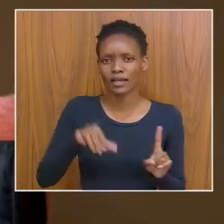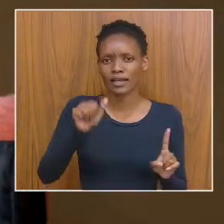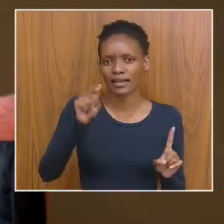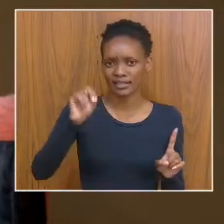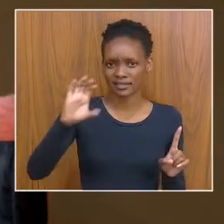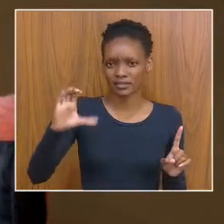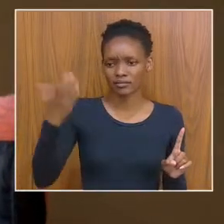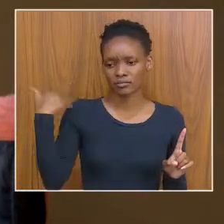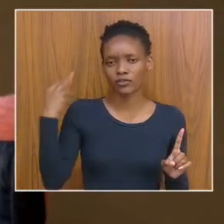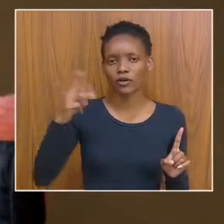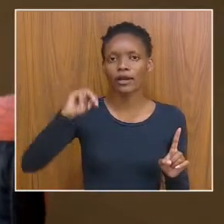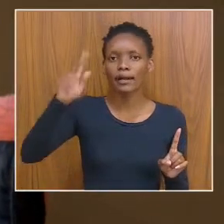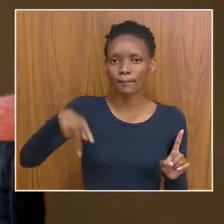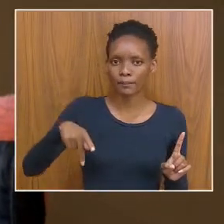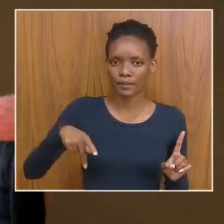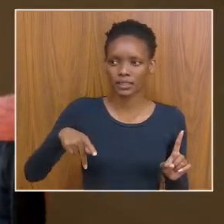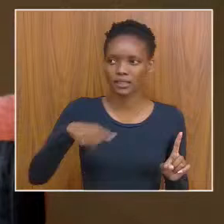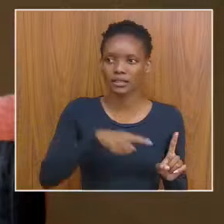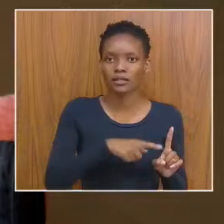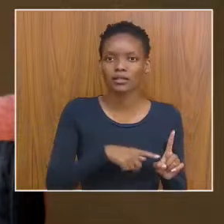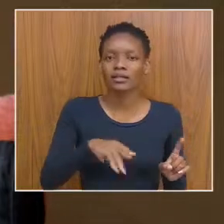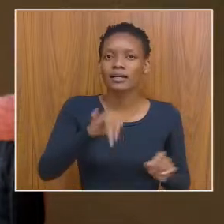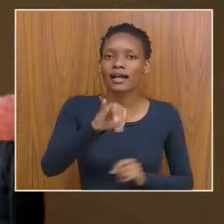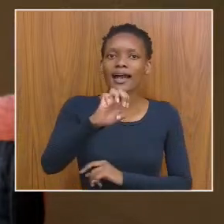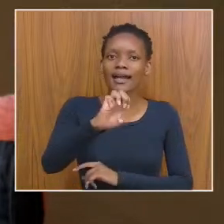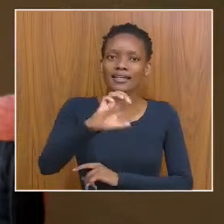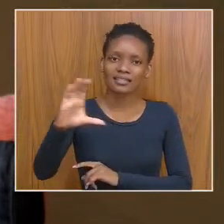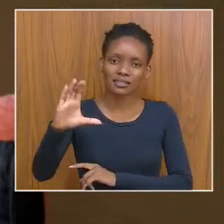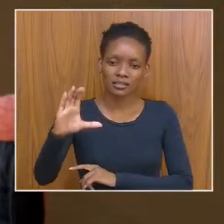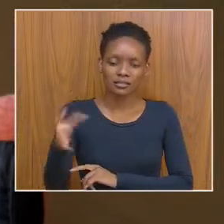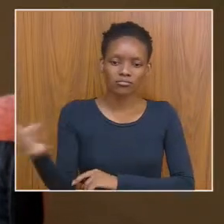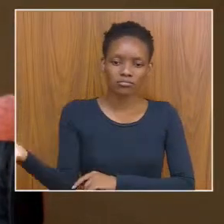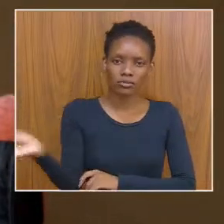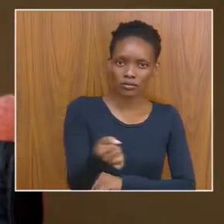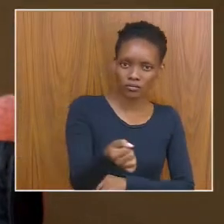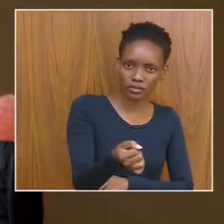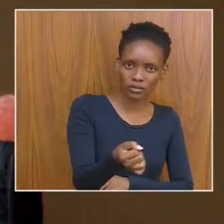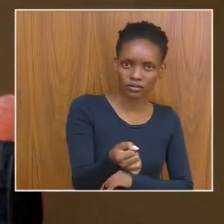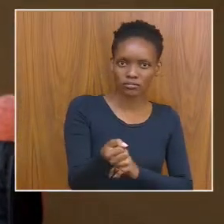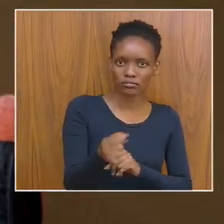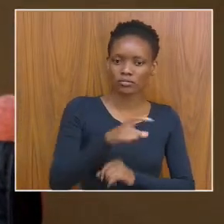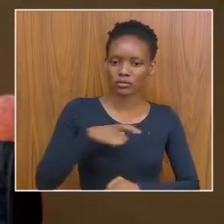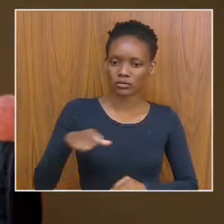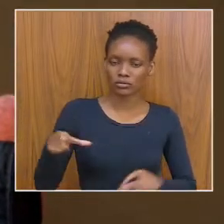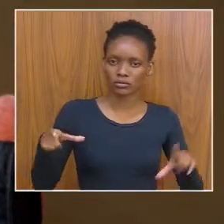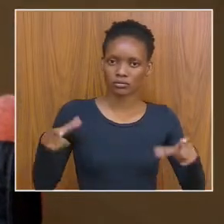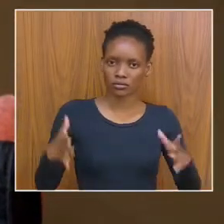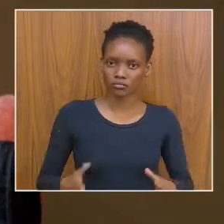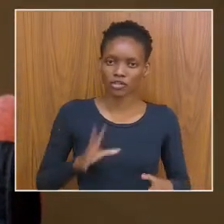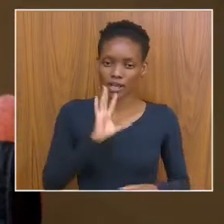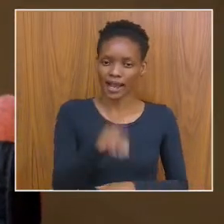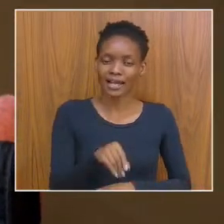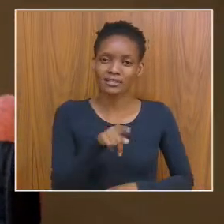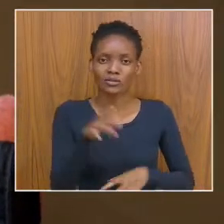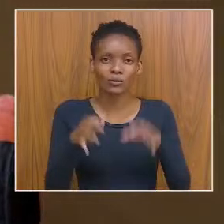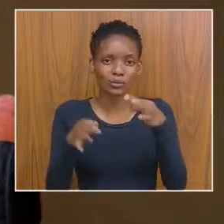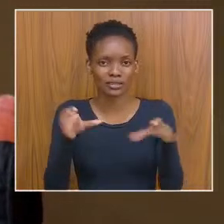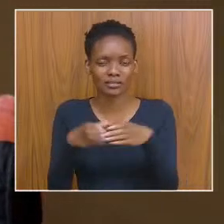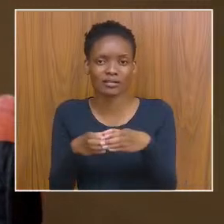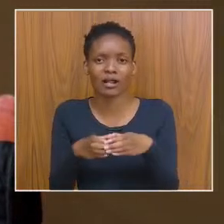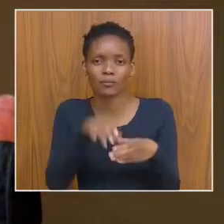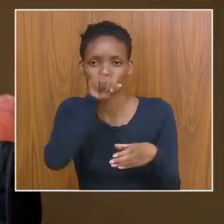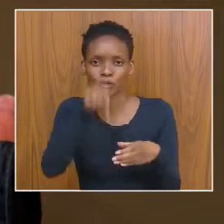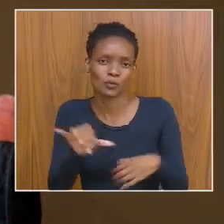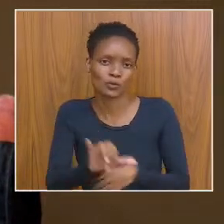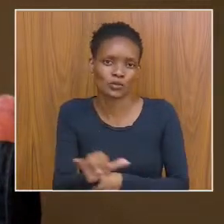MP. When you appoint commissioners in the IEC, does it get to the point where they are asked about their political affiliations, even though they may